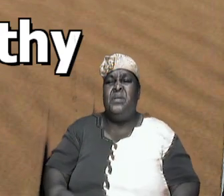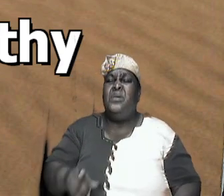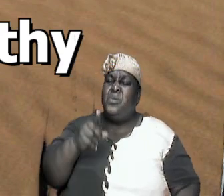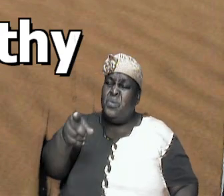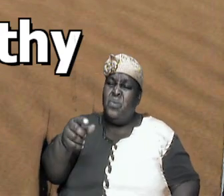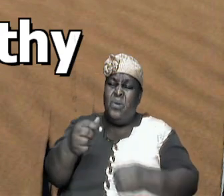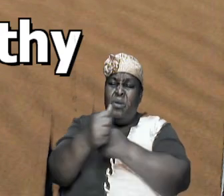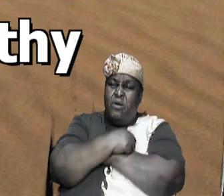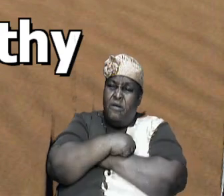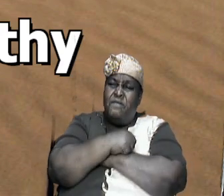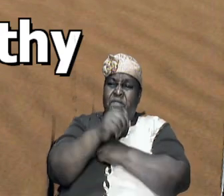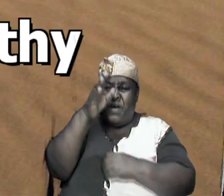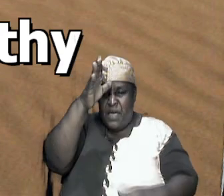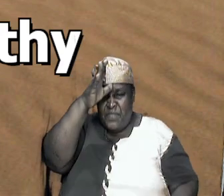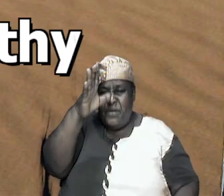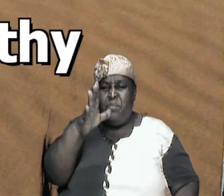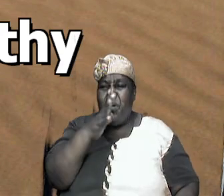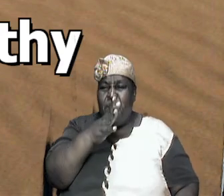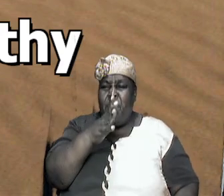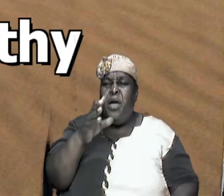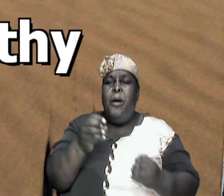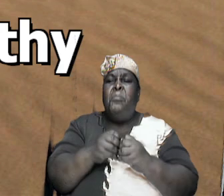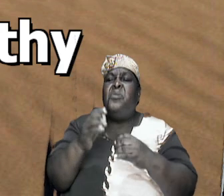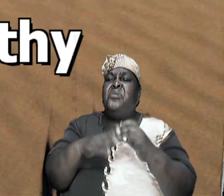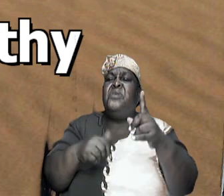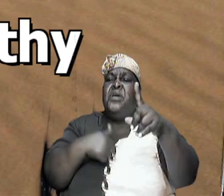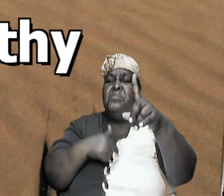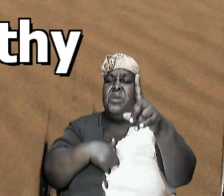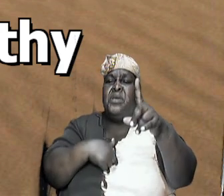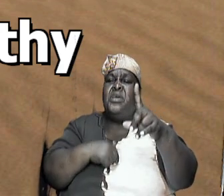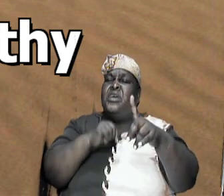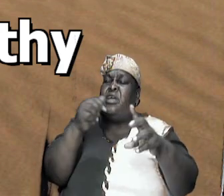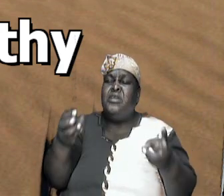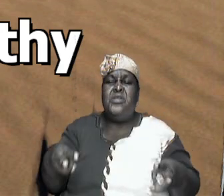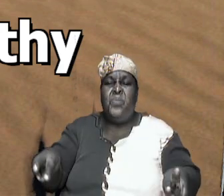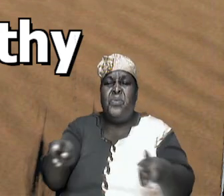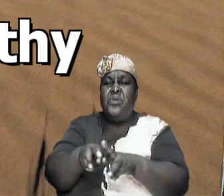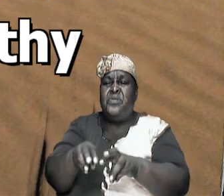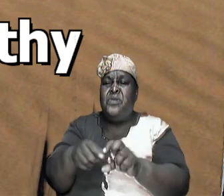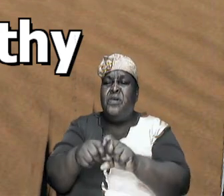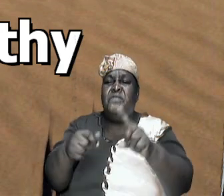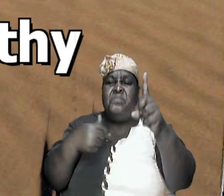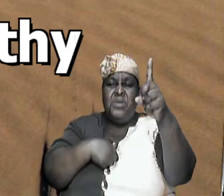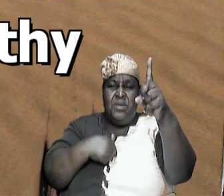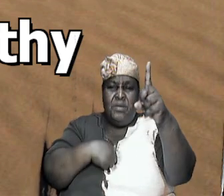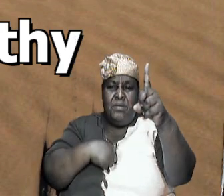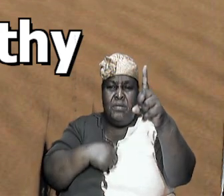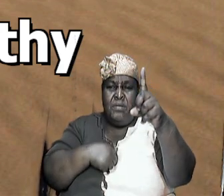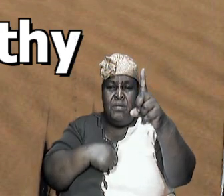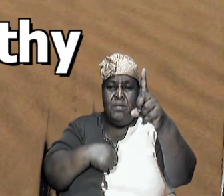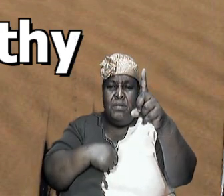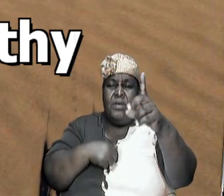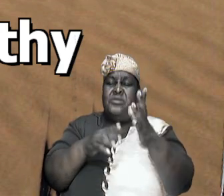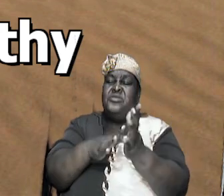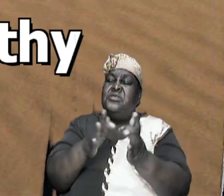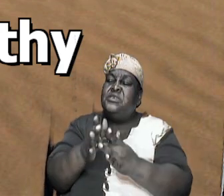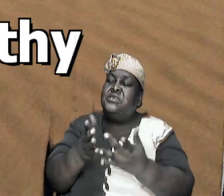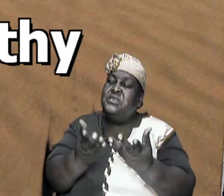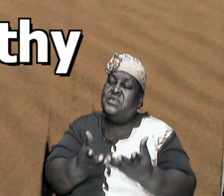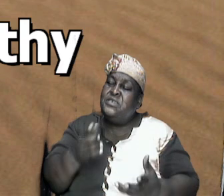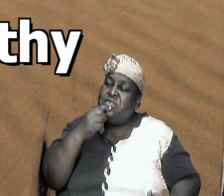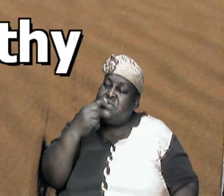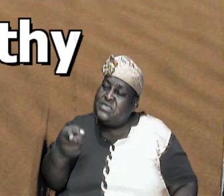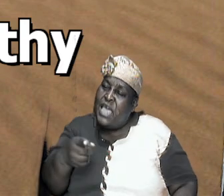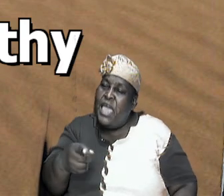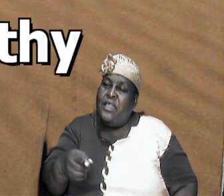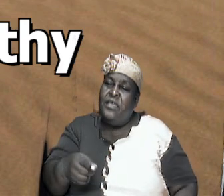father or mother more than me is not worthy of me. Right? So Jesus is saying that, you know,